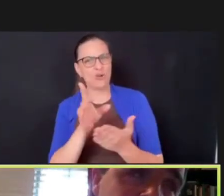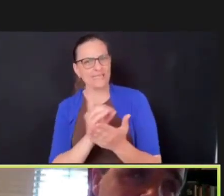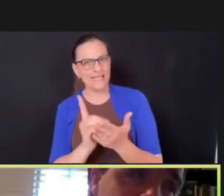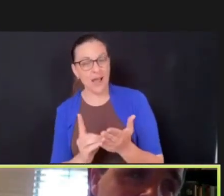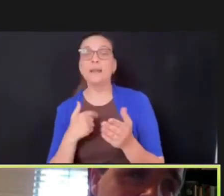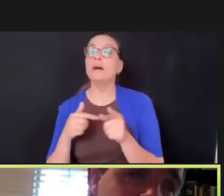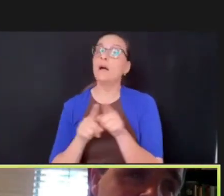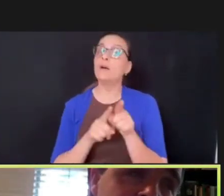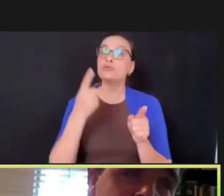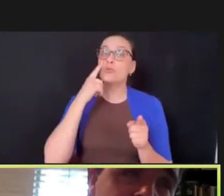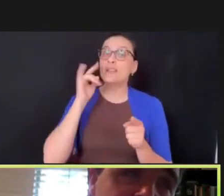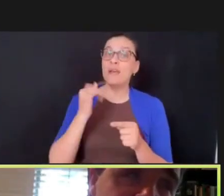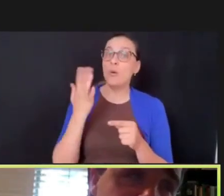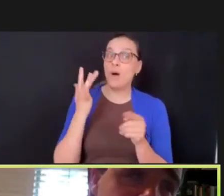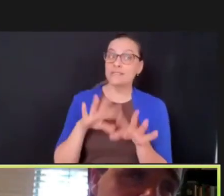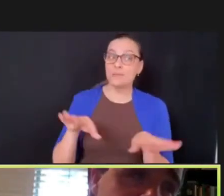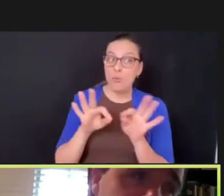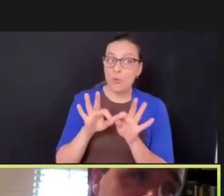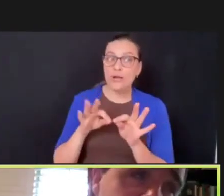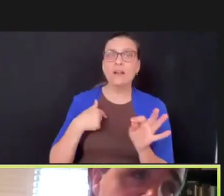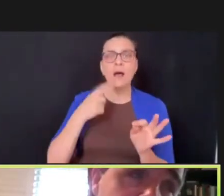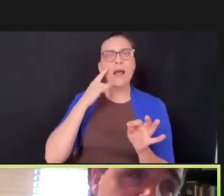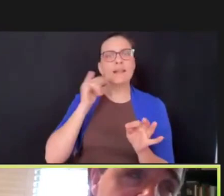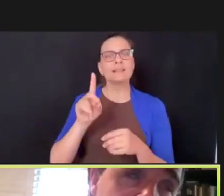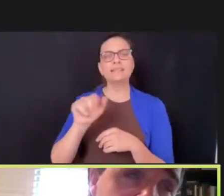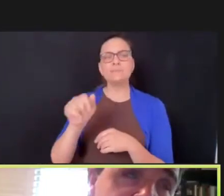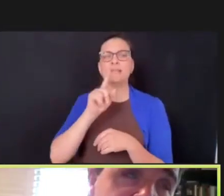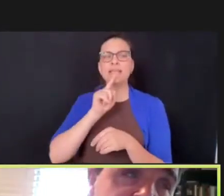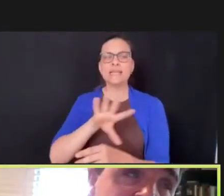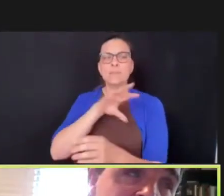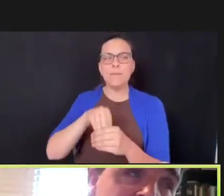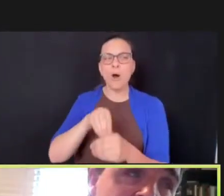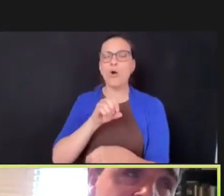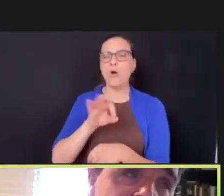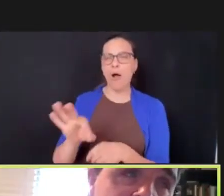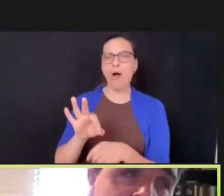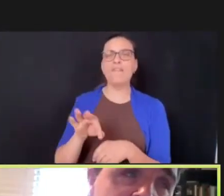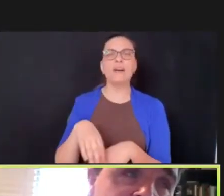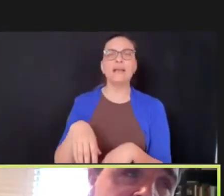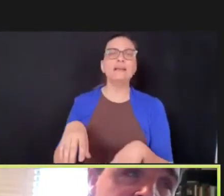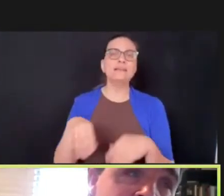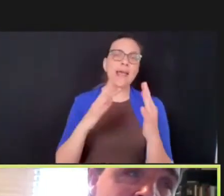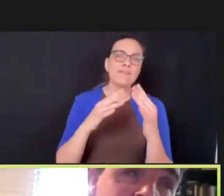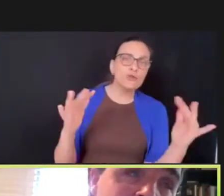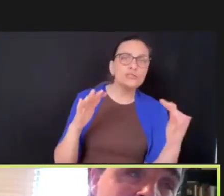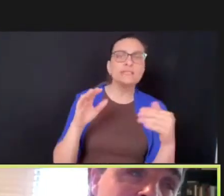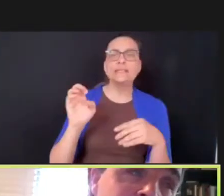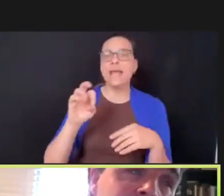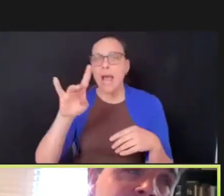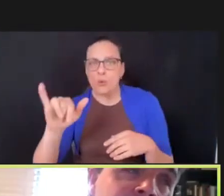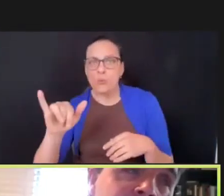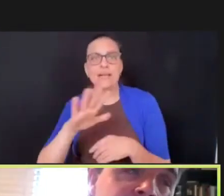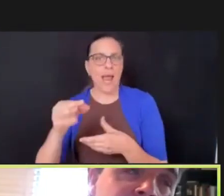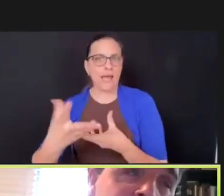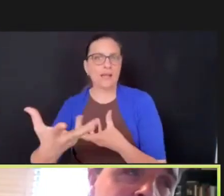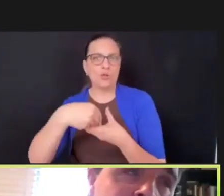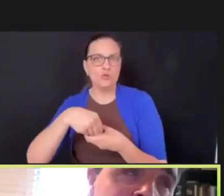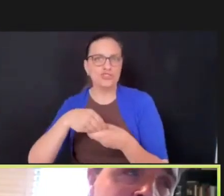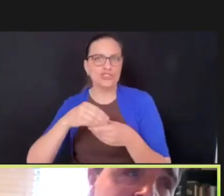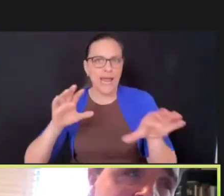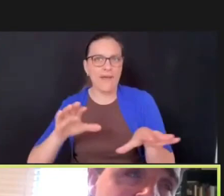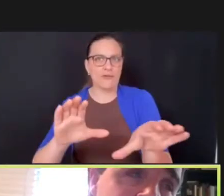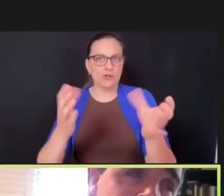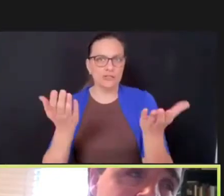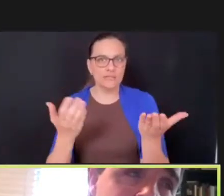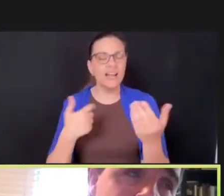I think disability is part of diversity, equity, inclusion efforts, and it's often, I think, unintentionally